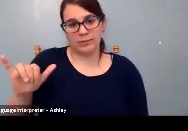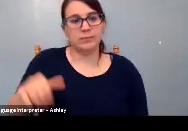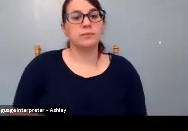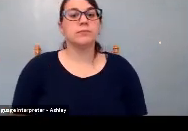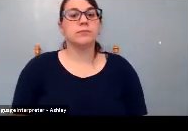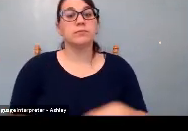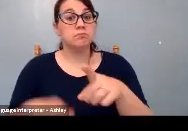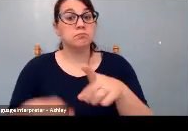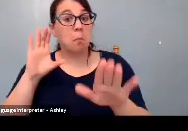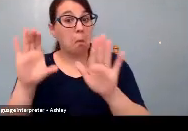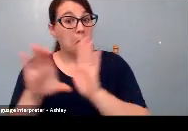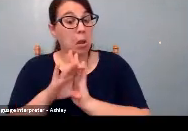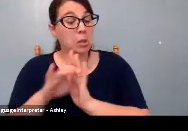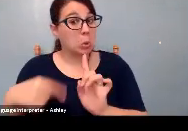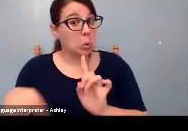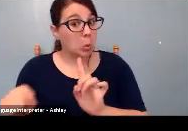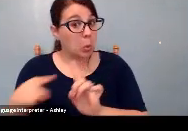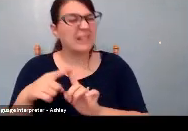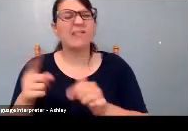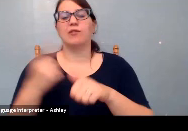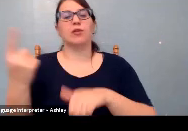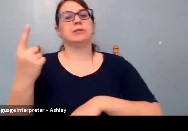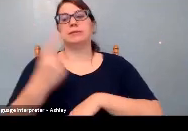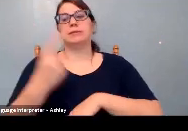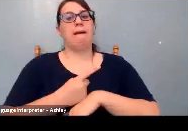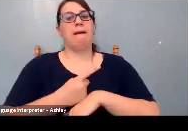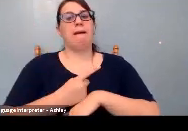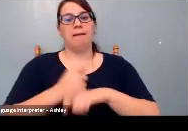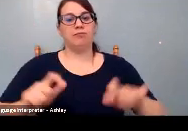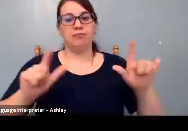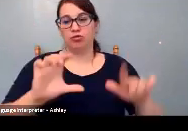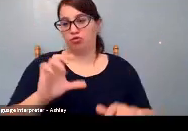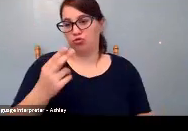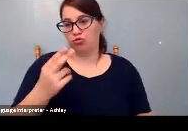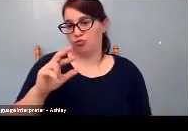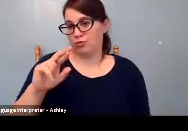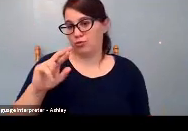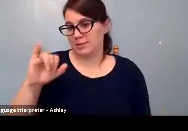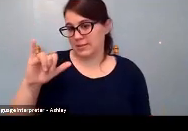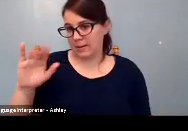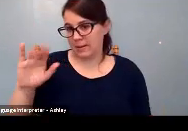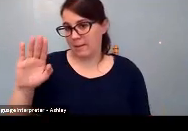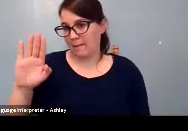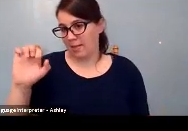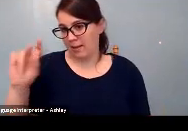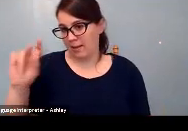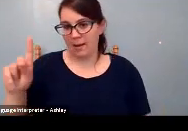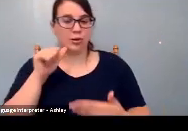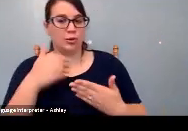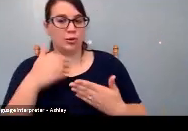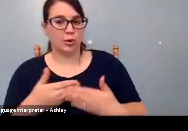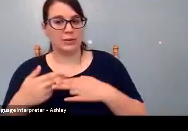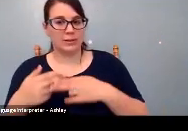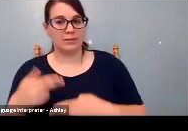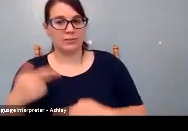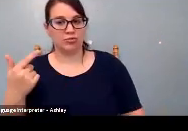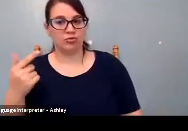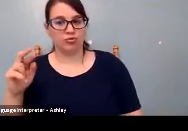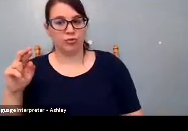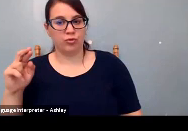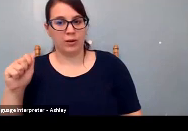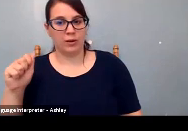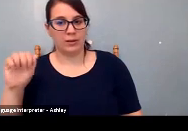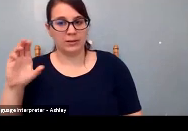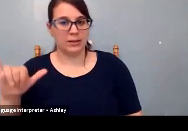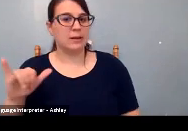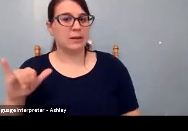taken the day the program launched. Christy Black with her daughter Gracie, and Doug Jackson from our Ohio Stable program is